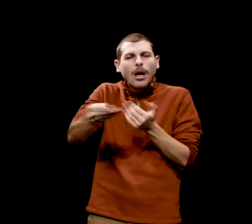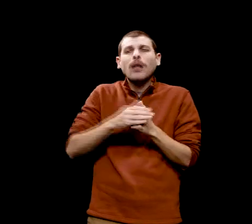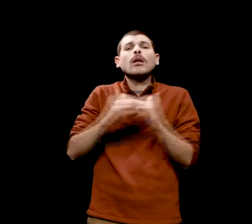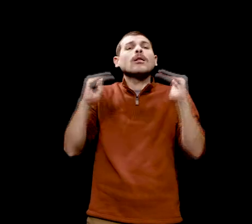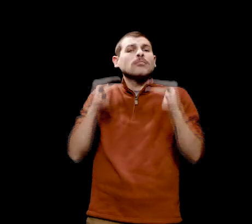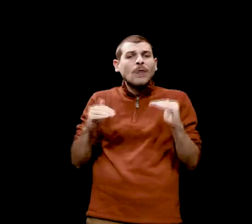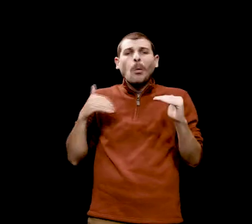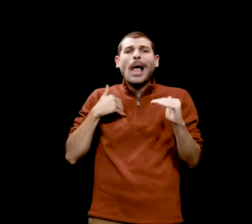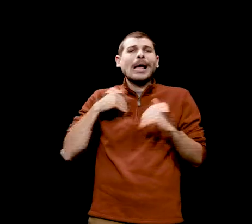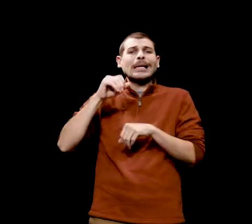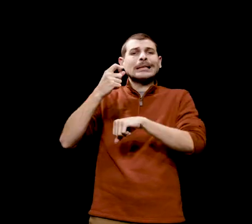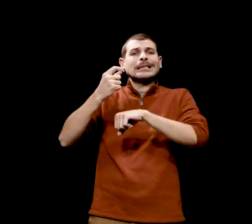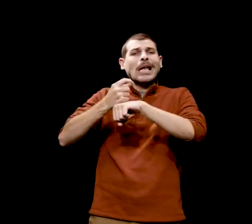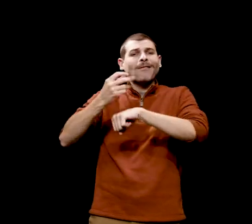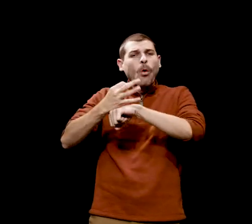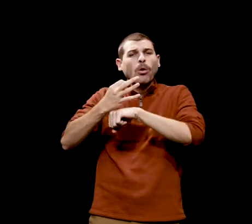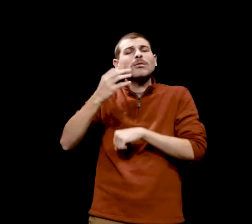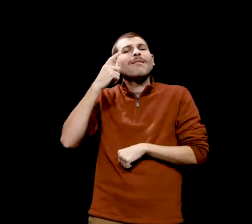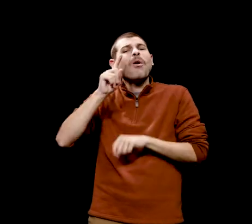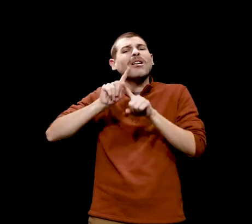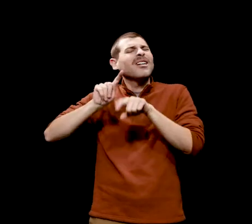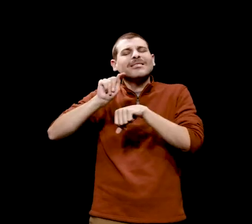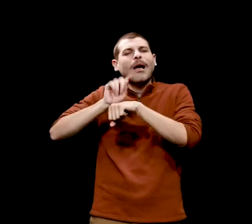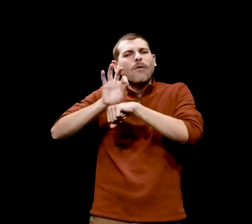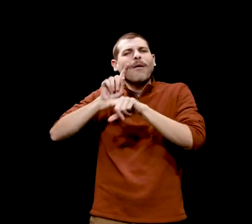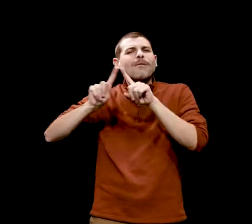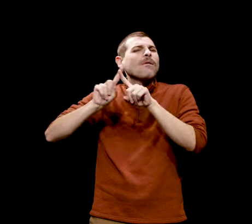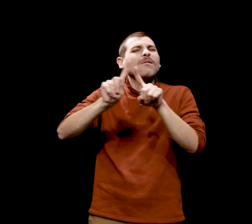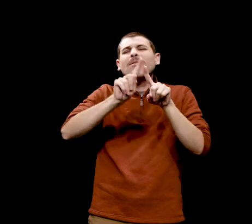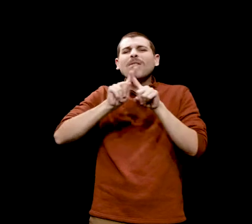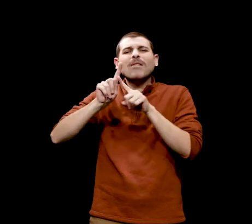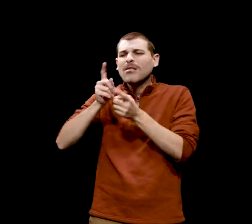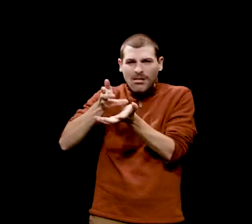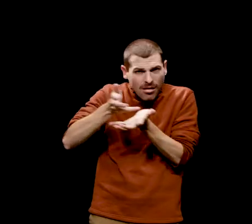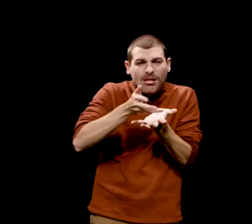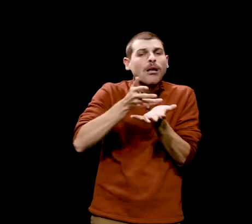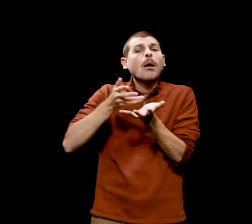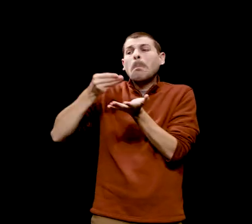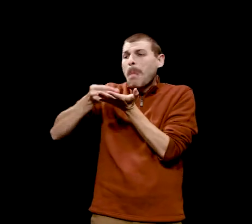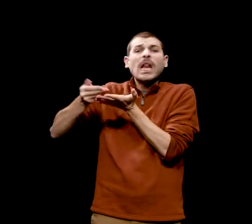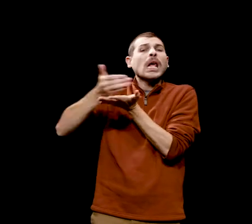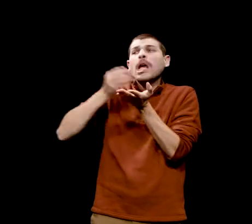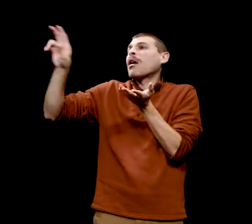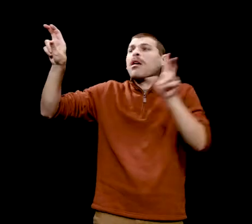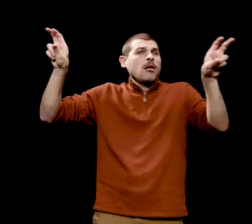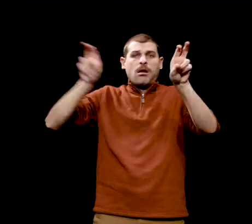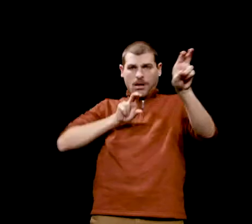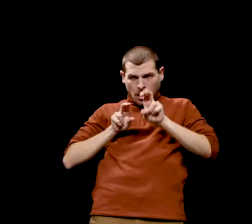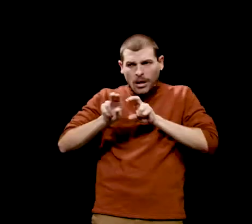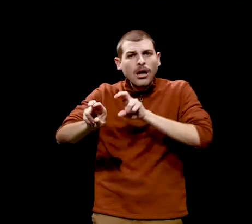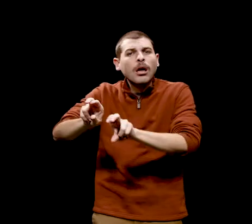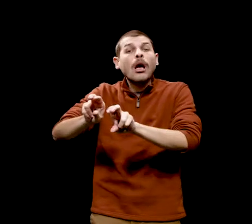force. The very first dollars that went out the door went out to communities of color generally. And then specifically,